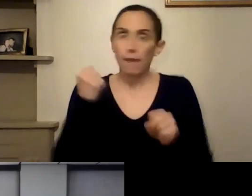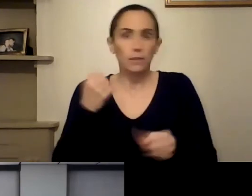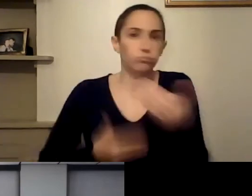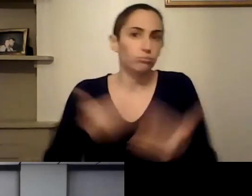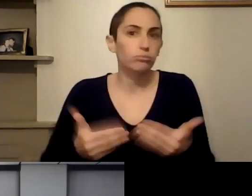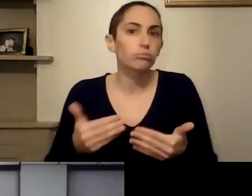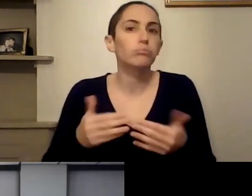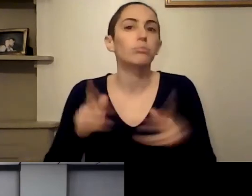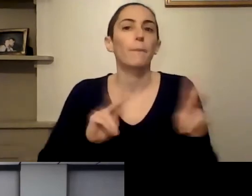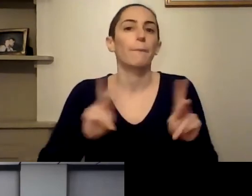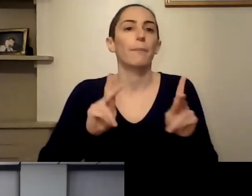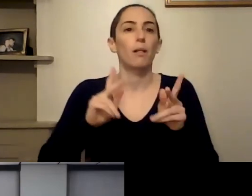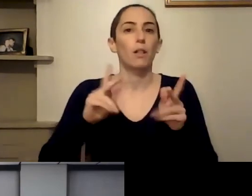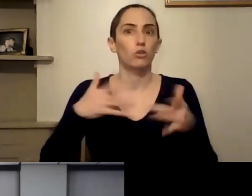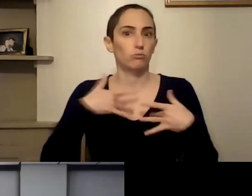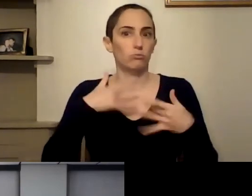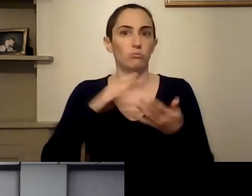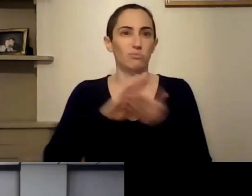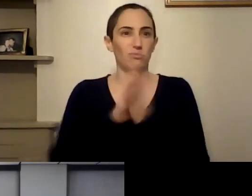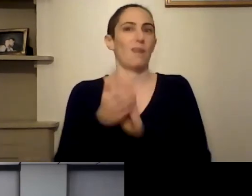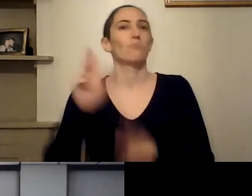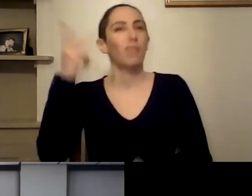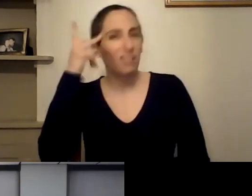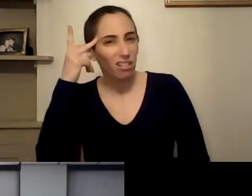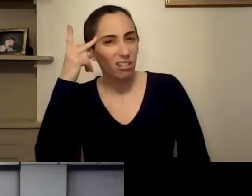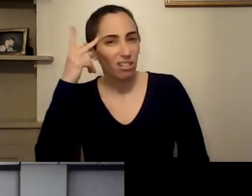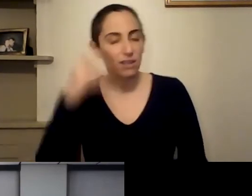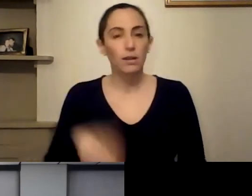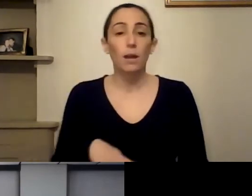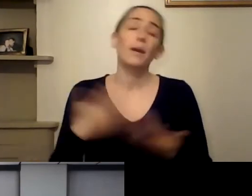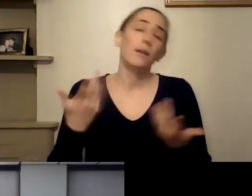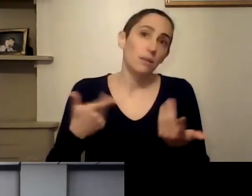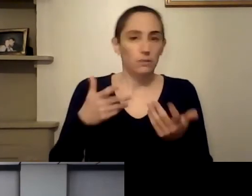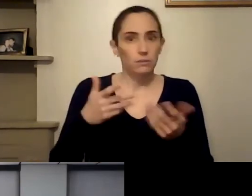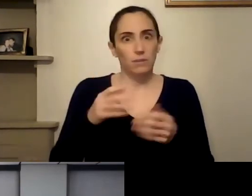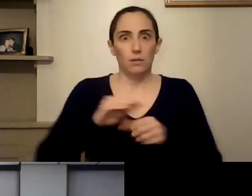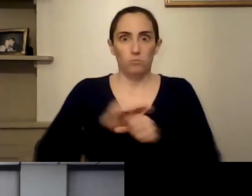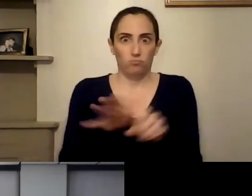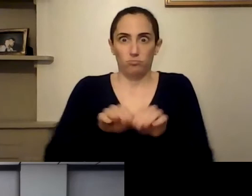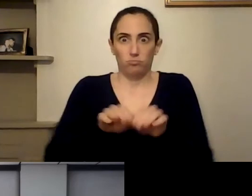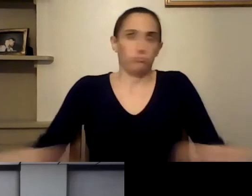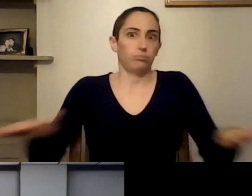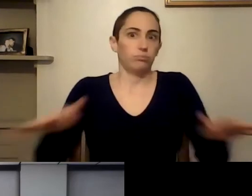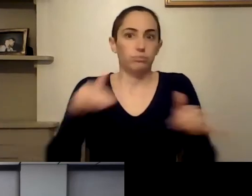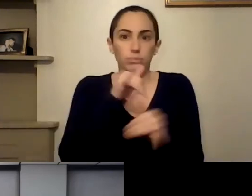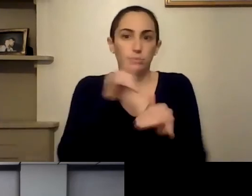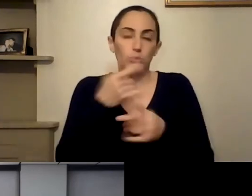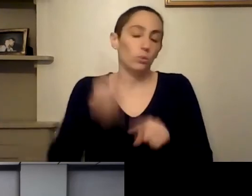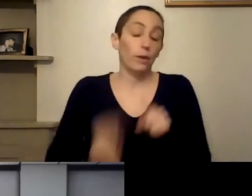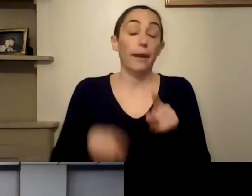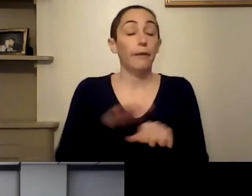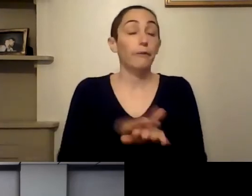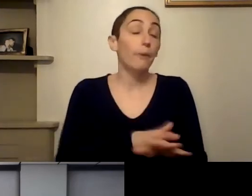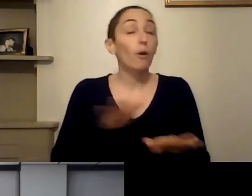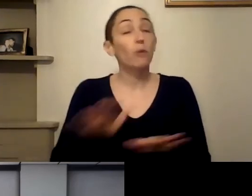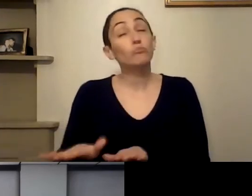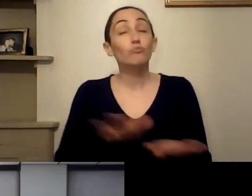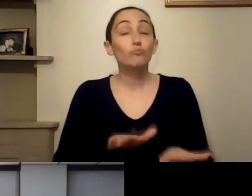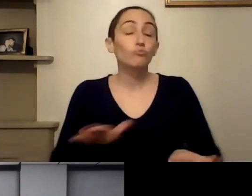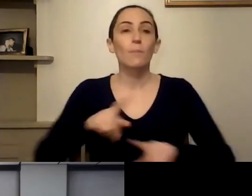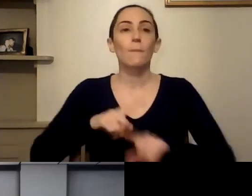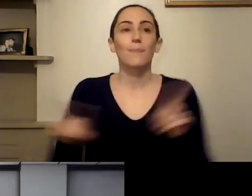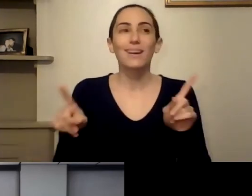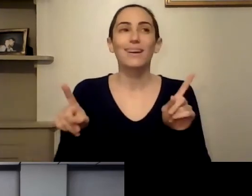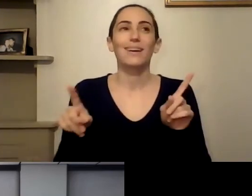middle of a pandemic, so you can't go slow. But I think the more scientists and the more healthcare professionals that are out there telling people that it's going